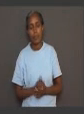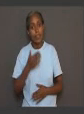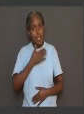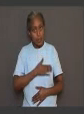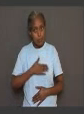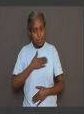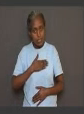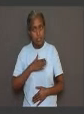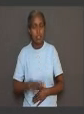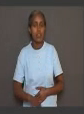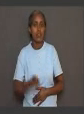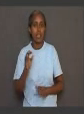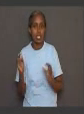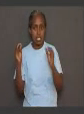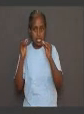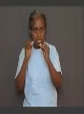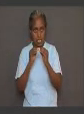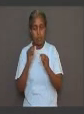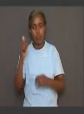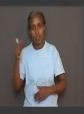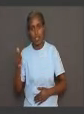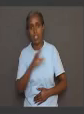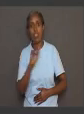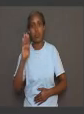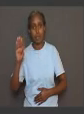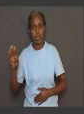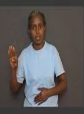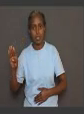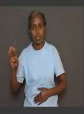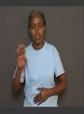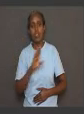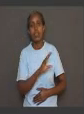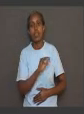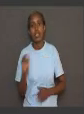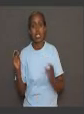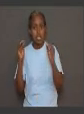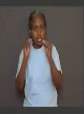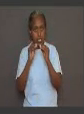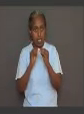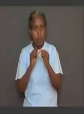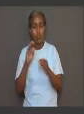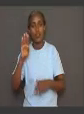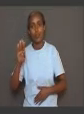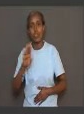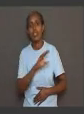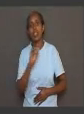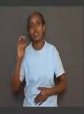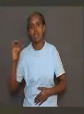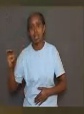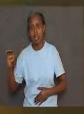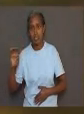Please find the sum of A and B and the sum of B and